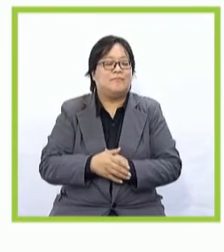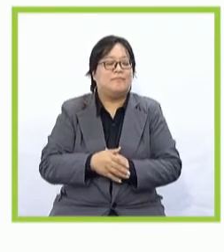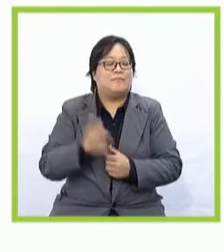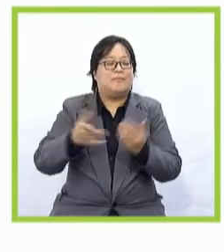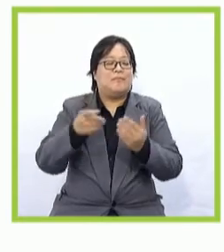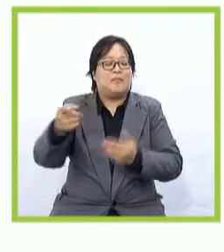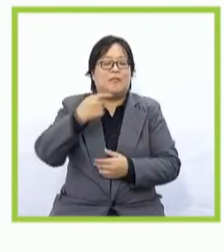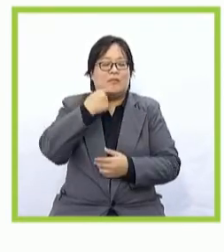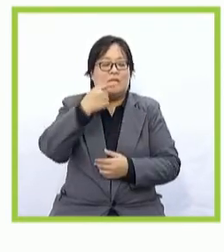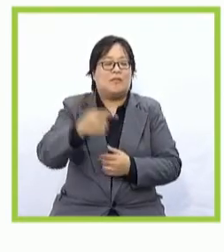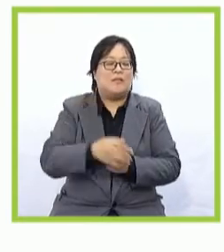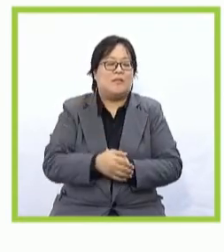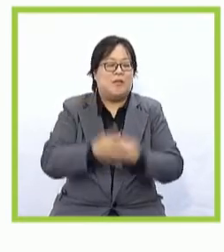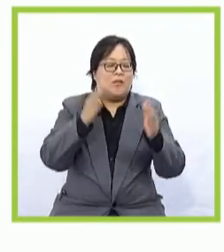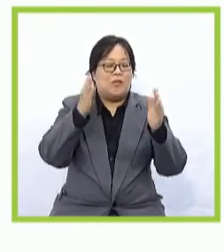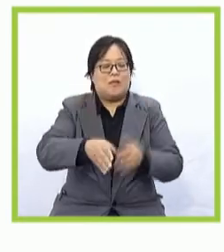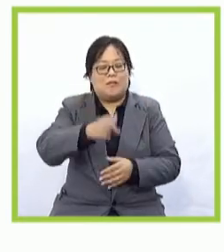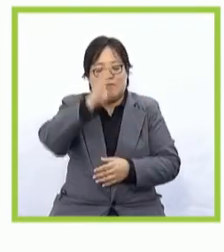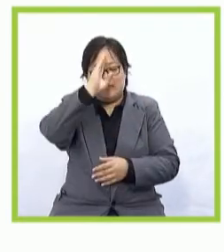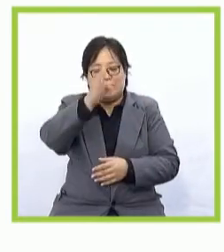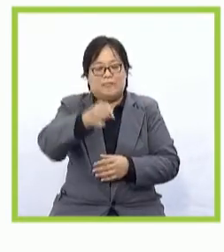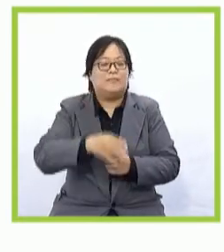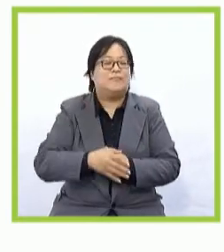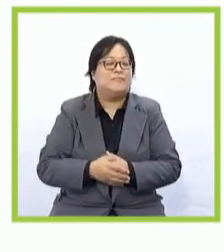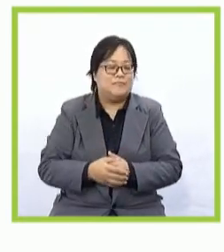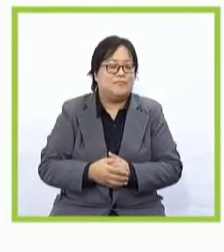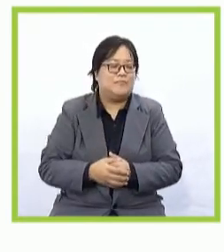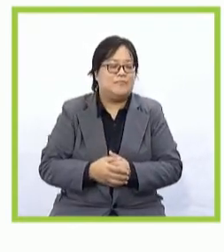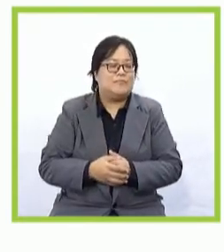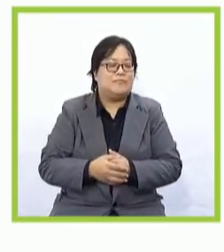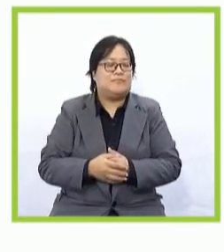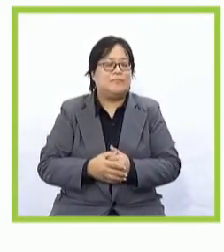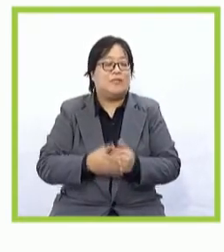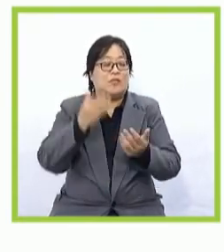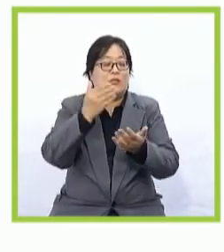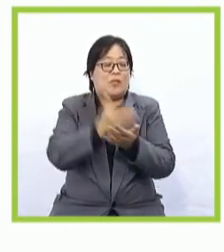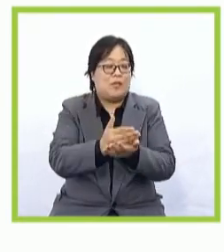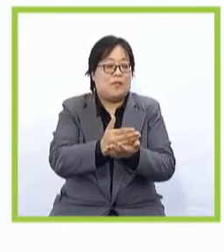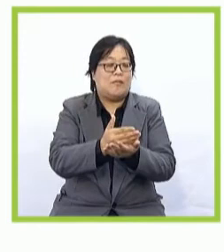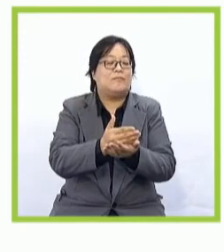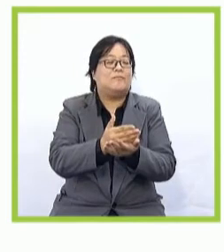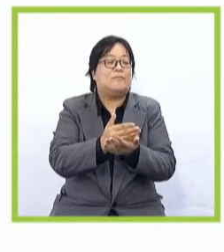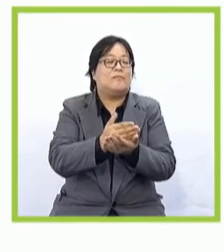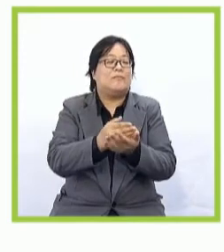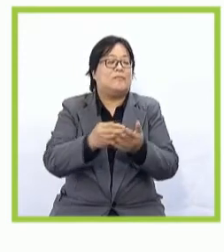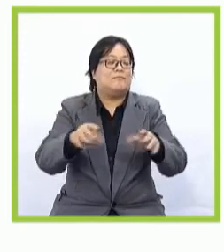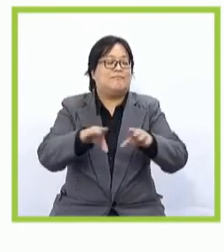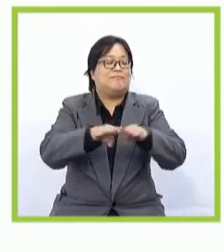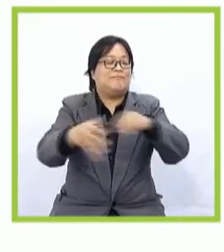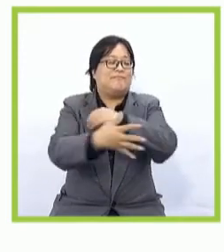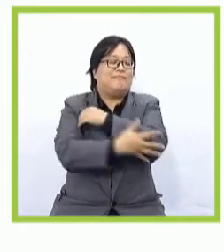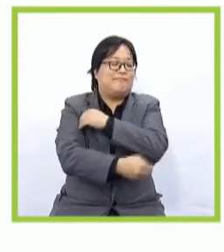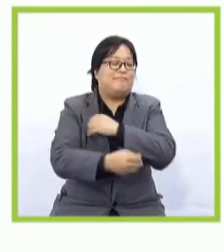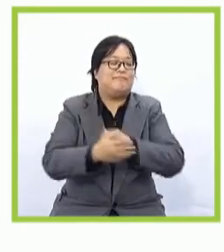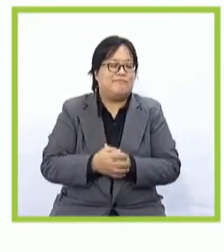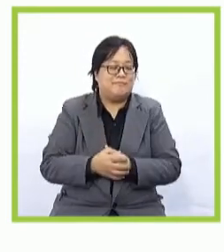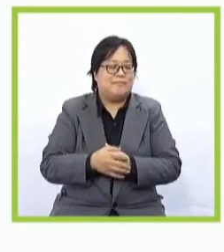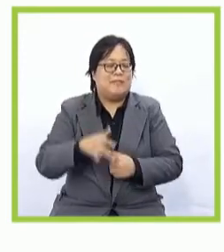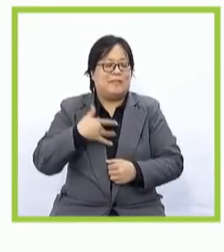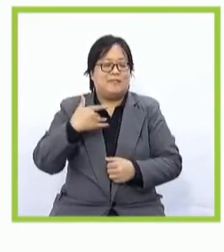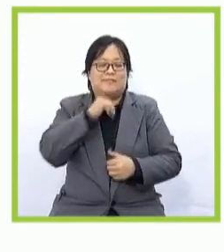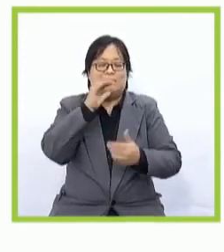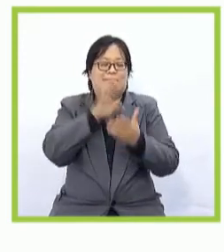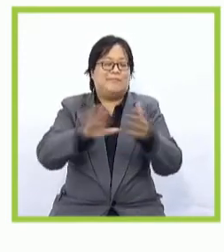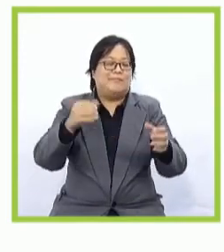to straight people who are stuck on poverty wages in insecure